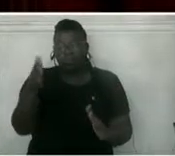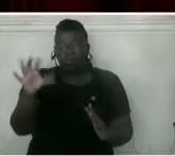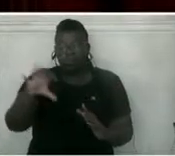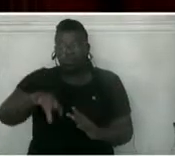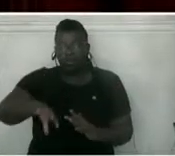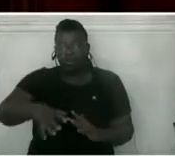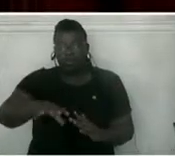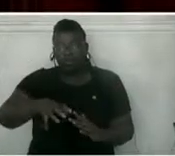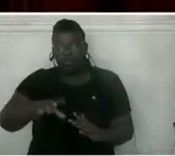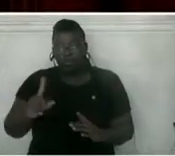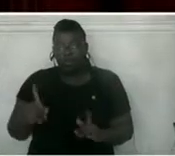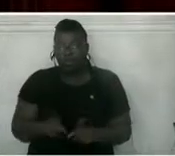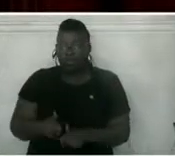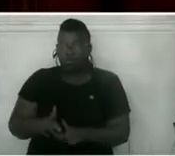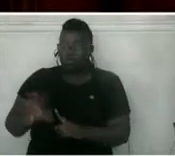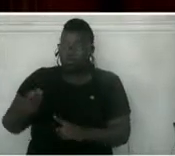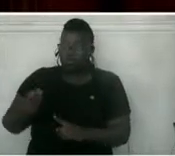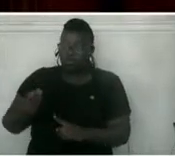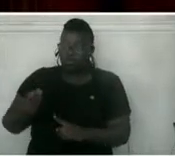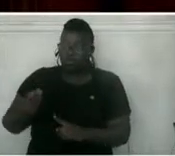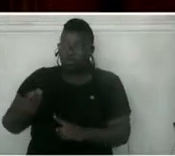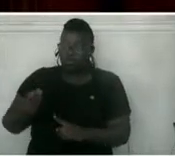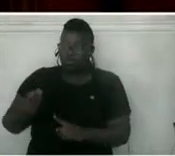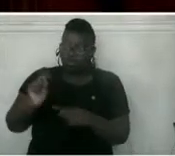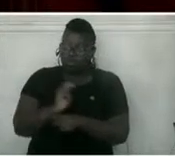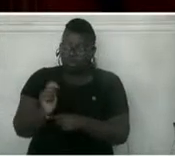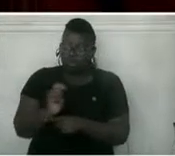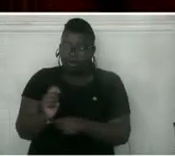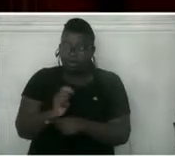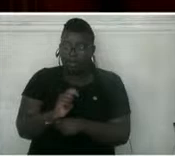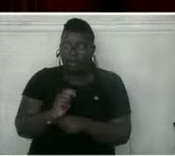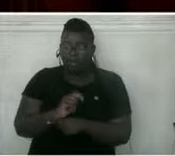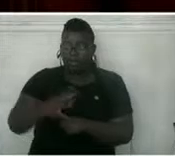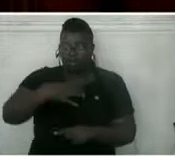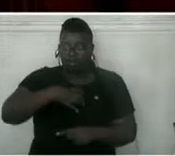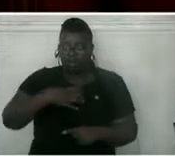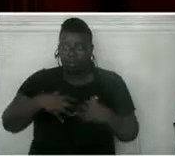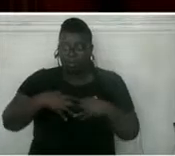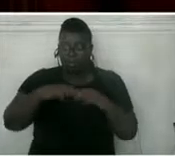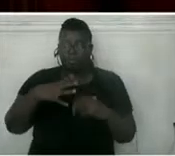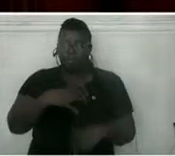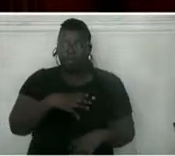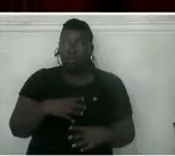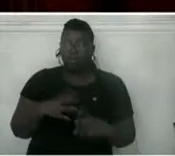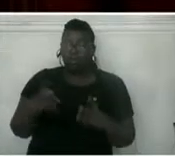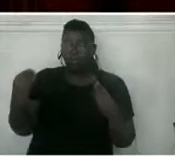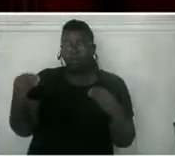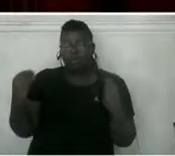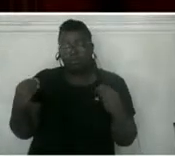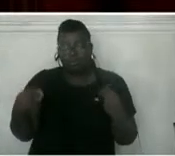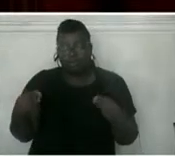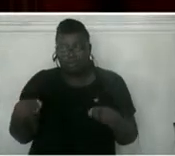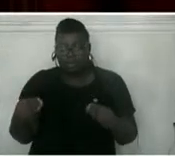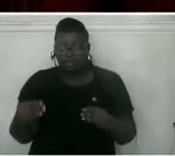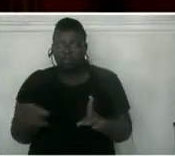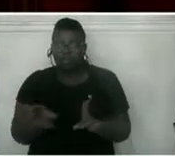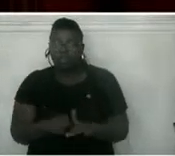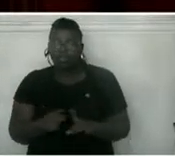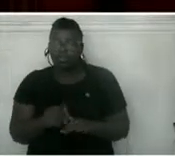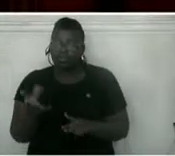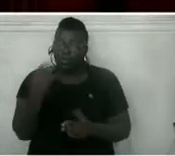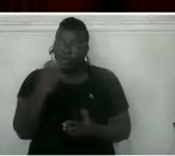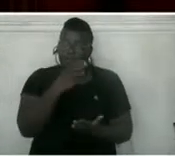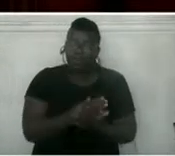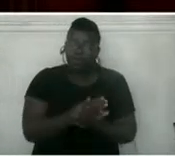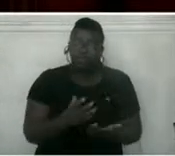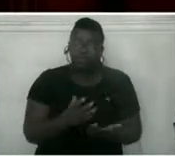with youth being trained as entrepreneurs. Last year, we were excited to receive the affirmation